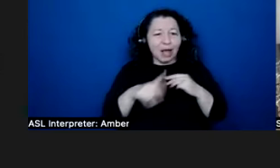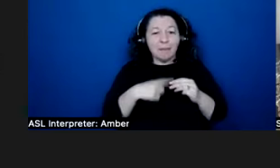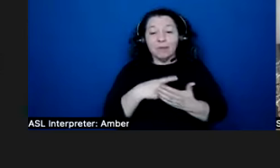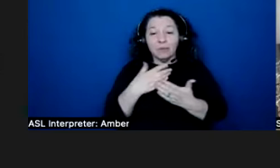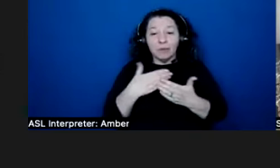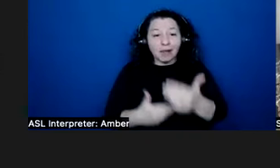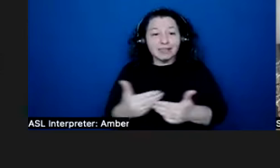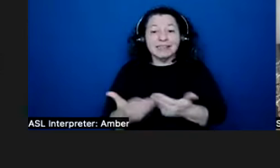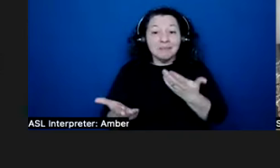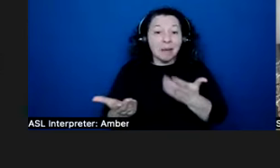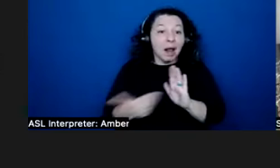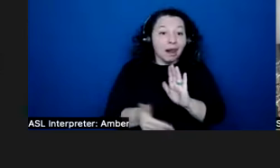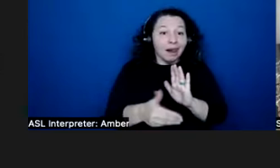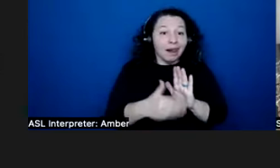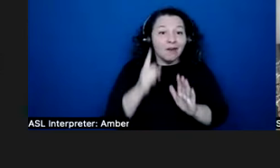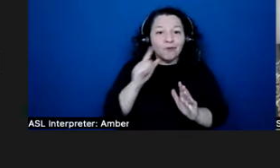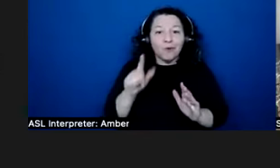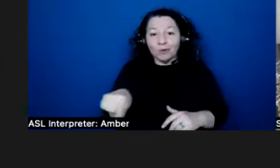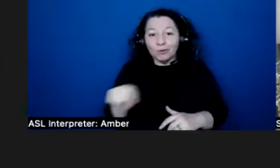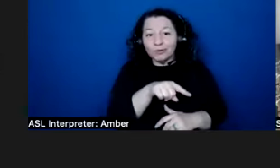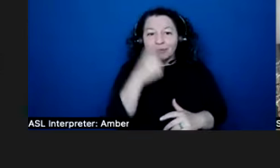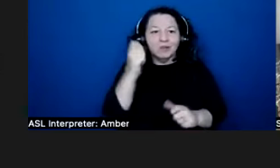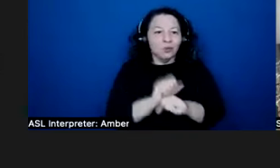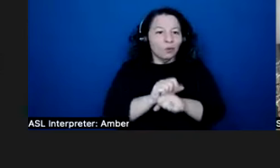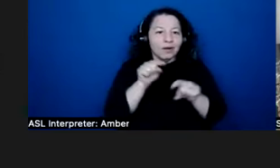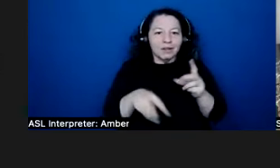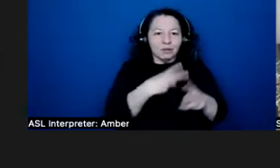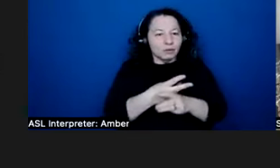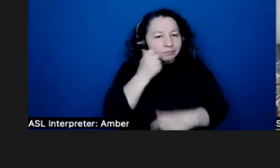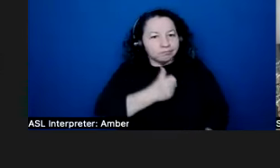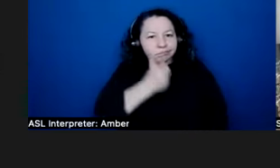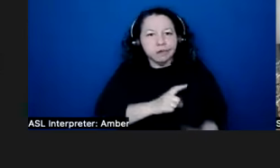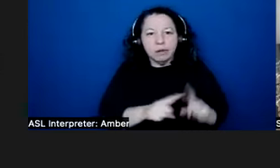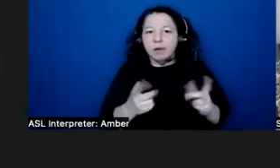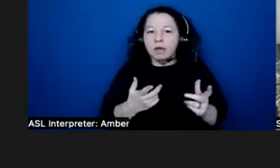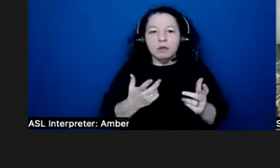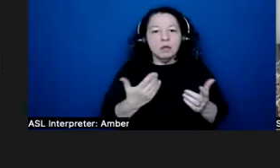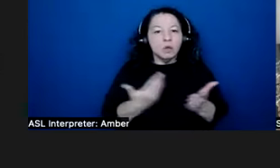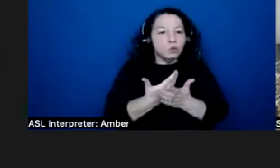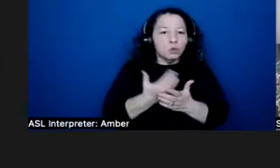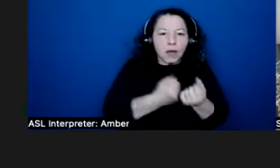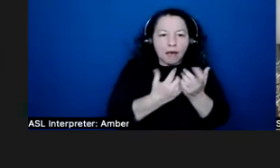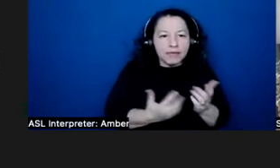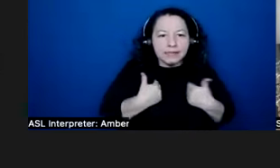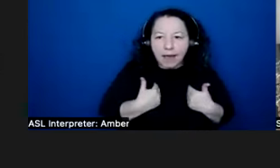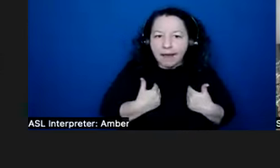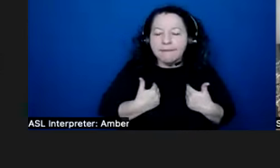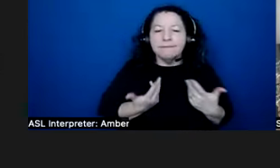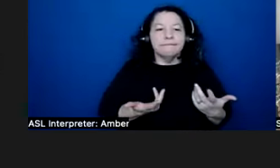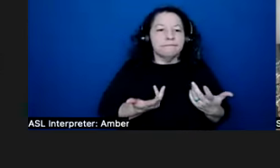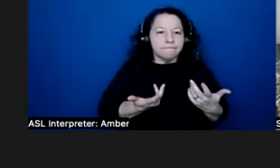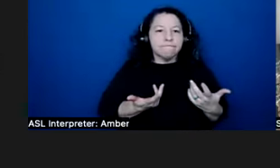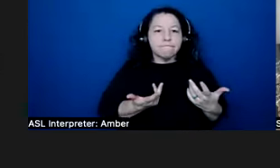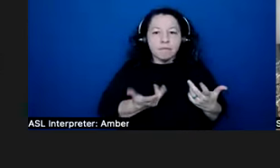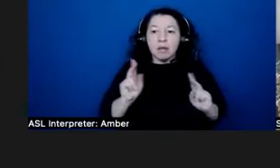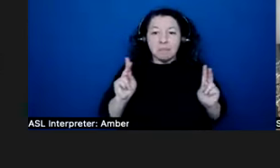lot of people because you work this every day, but like I said, there's some newer advocates. There's people that are just